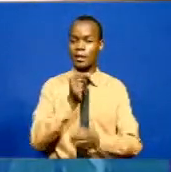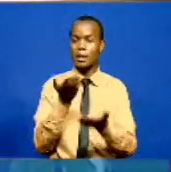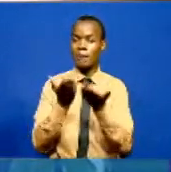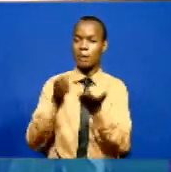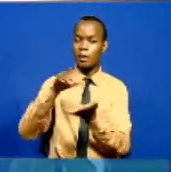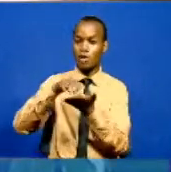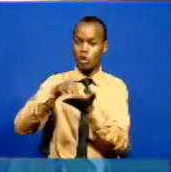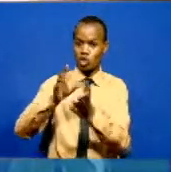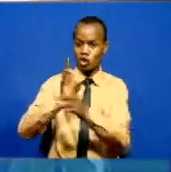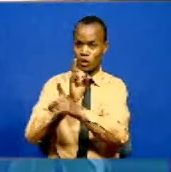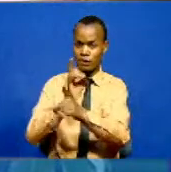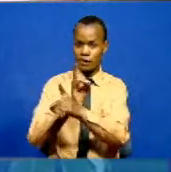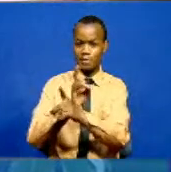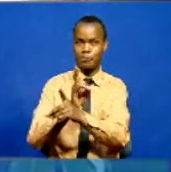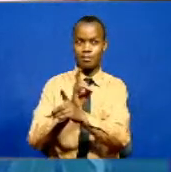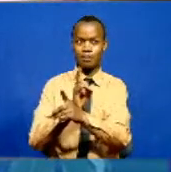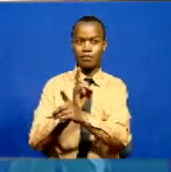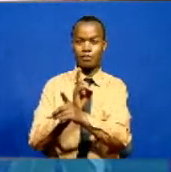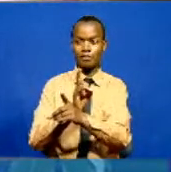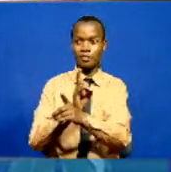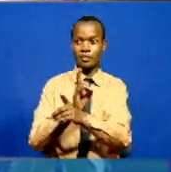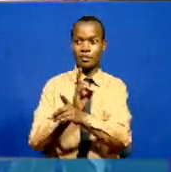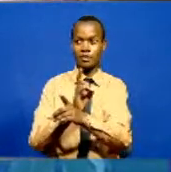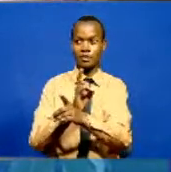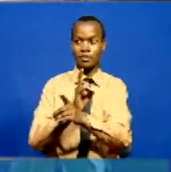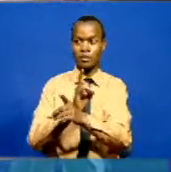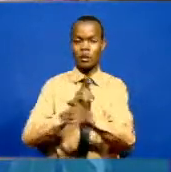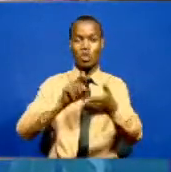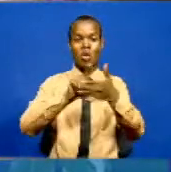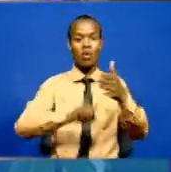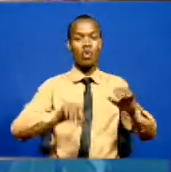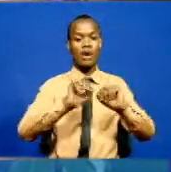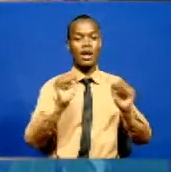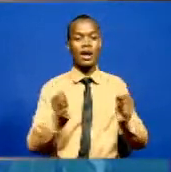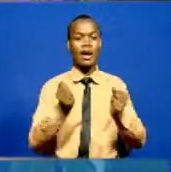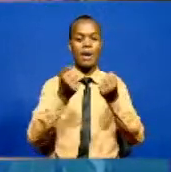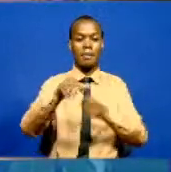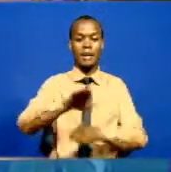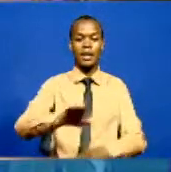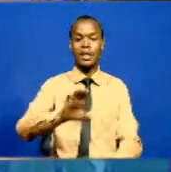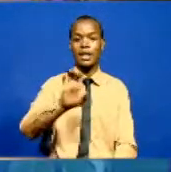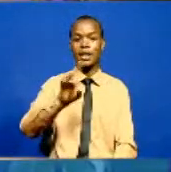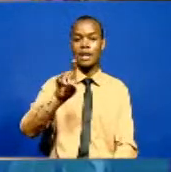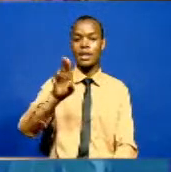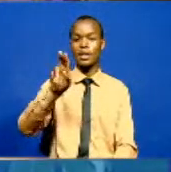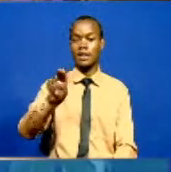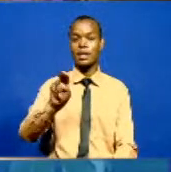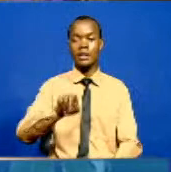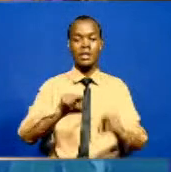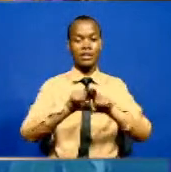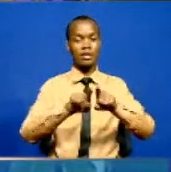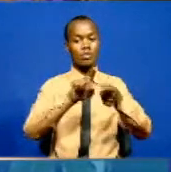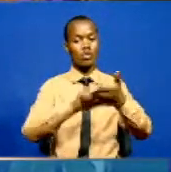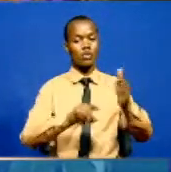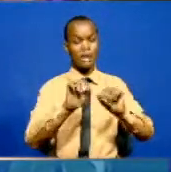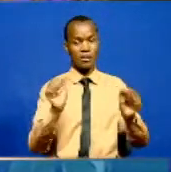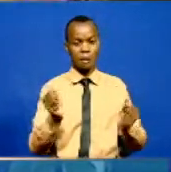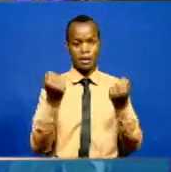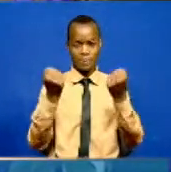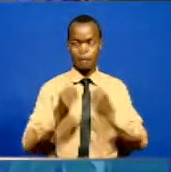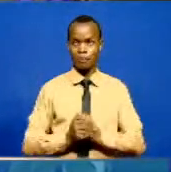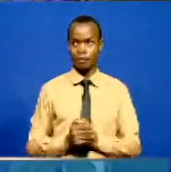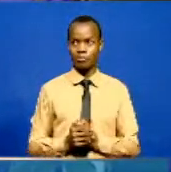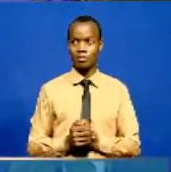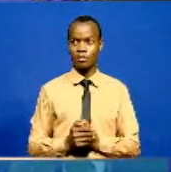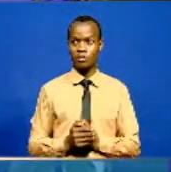consequences of what happened in Eden, these are a part of the results.